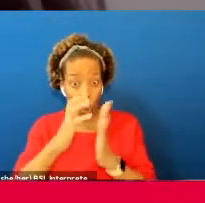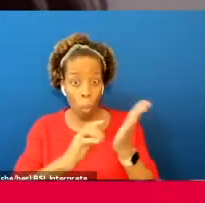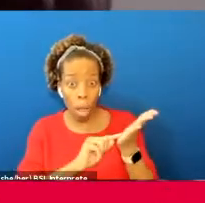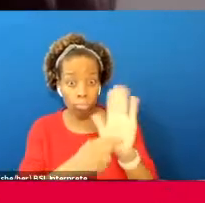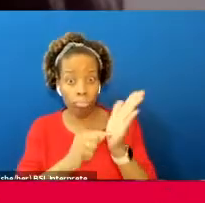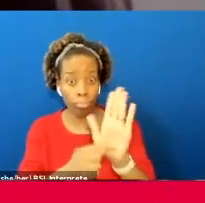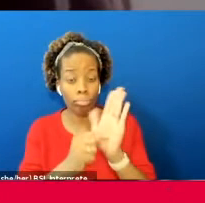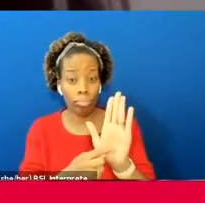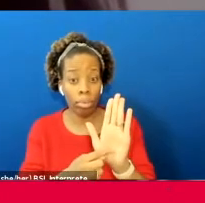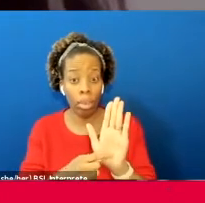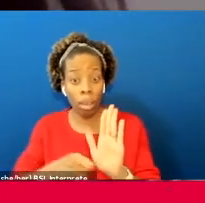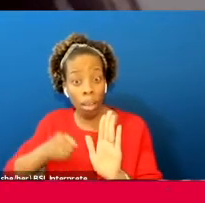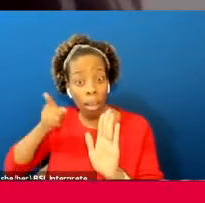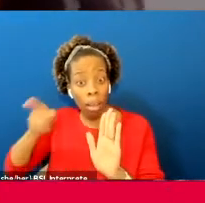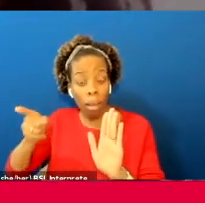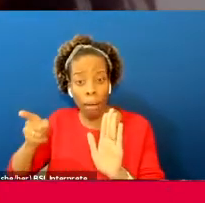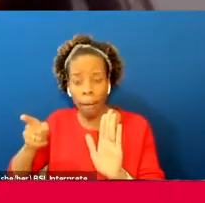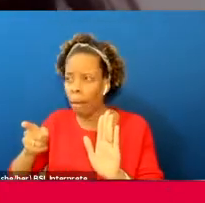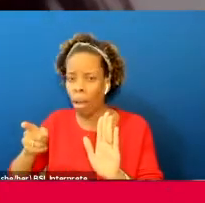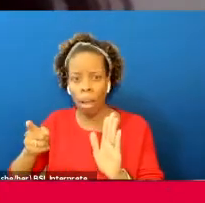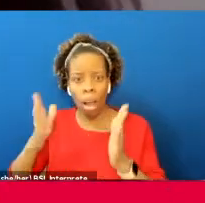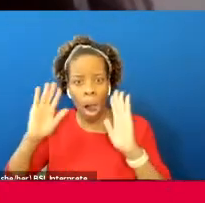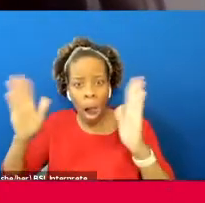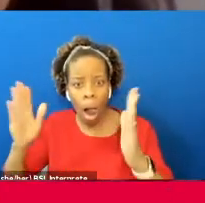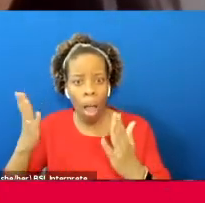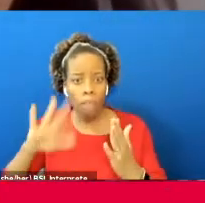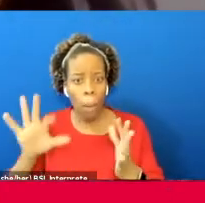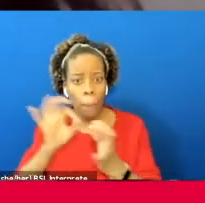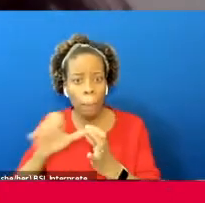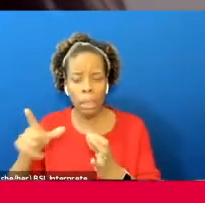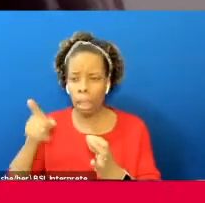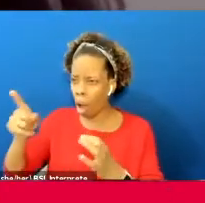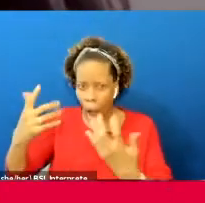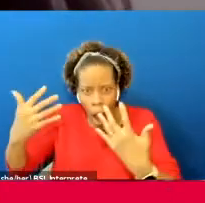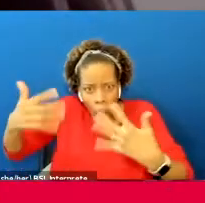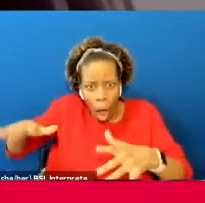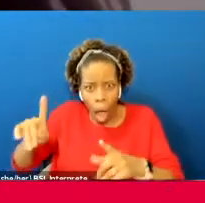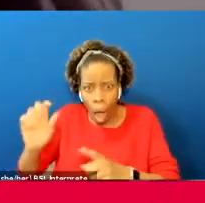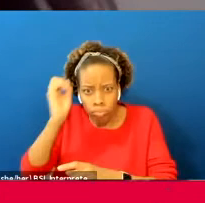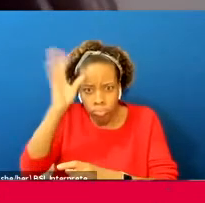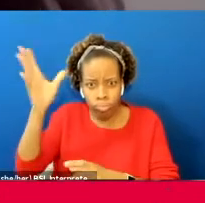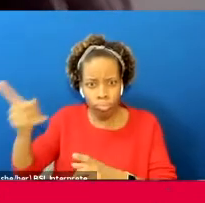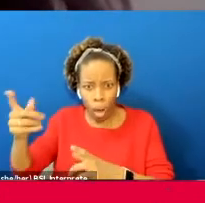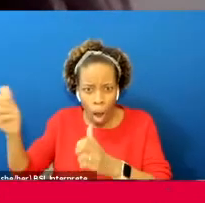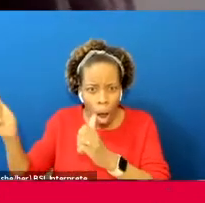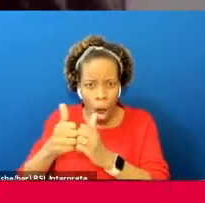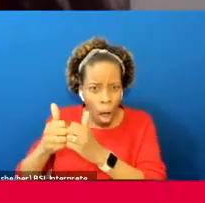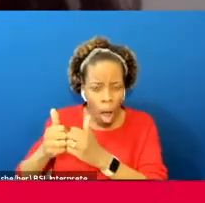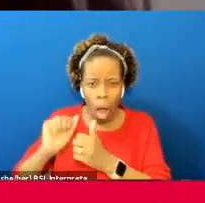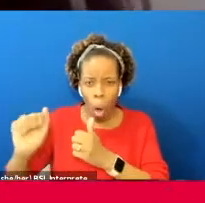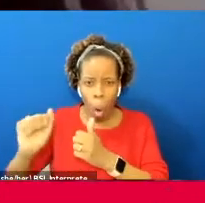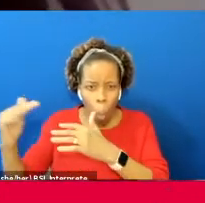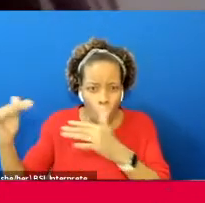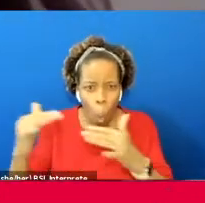platformed by the likes of the BBC and other major news outlets as a legitimate source to justify aggression and war and